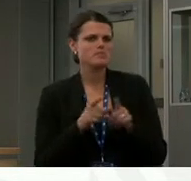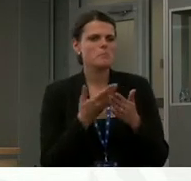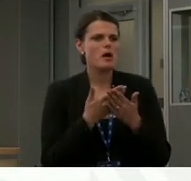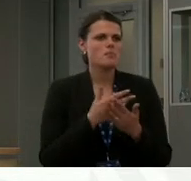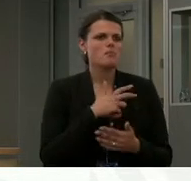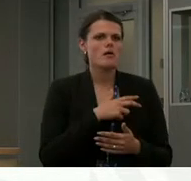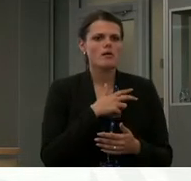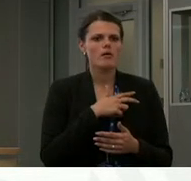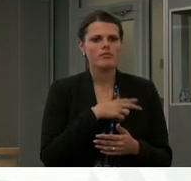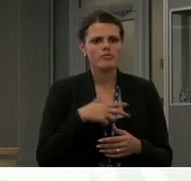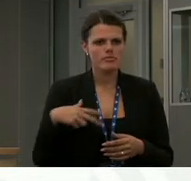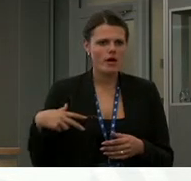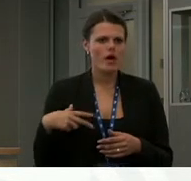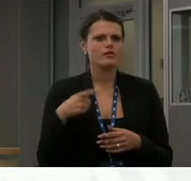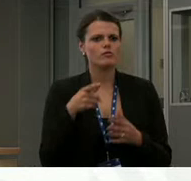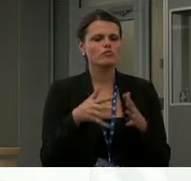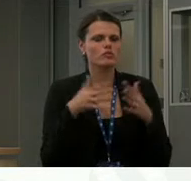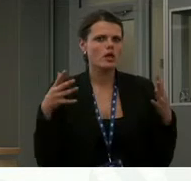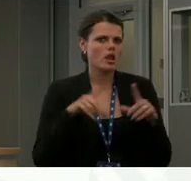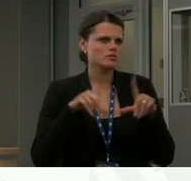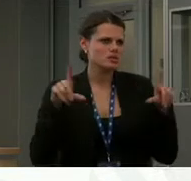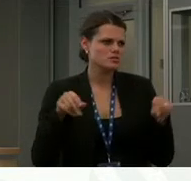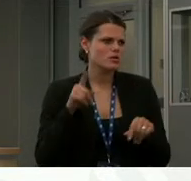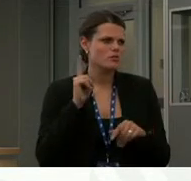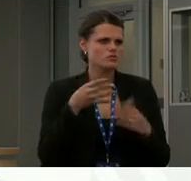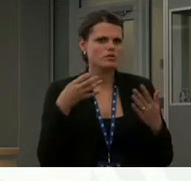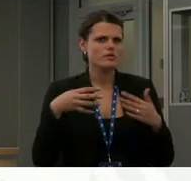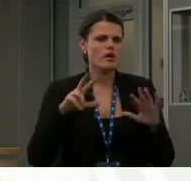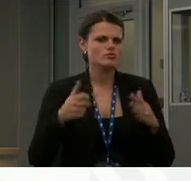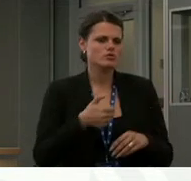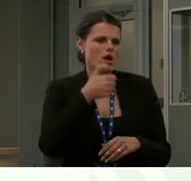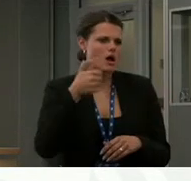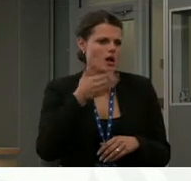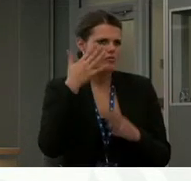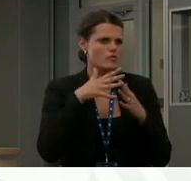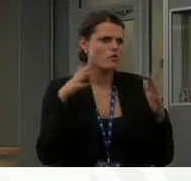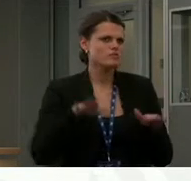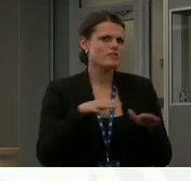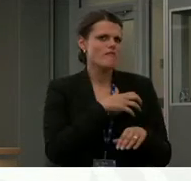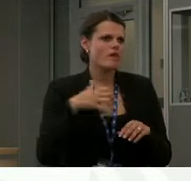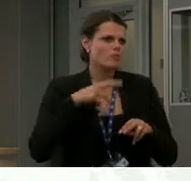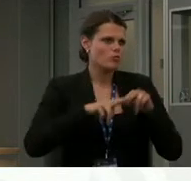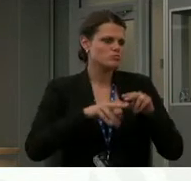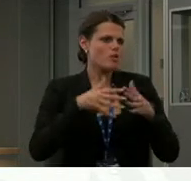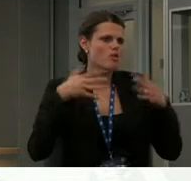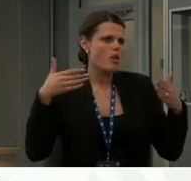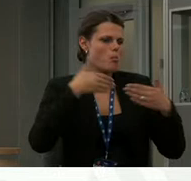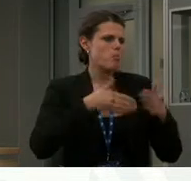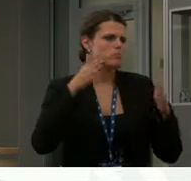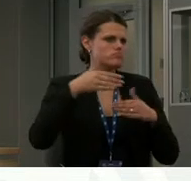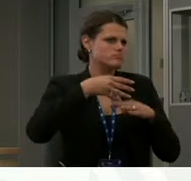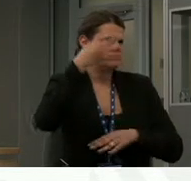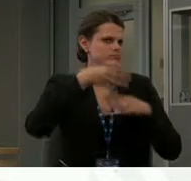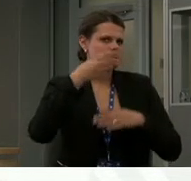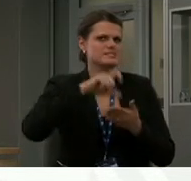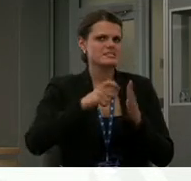Denmark, which abolished large institutions in 1998, many local governments have built large blocks of